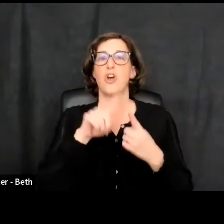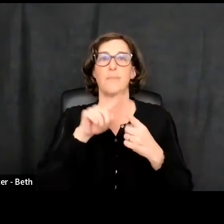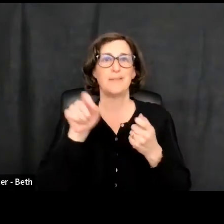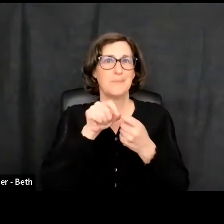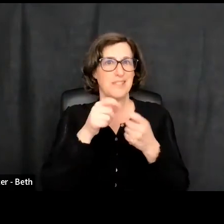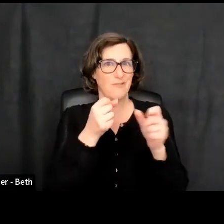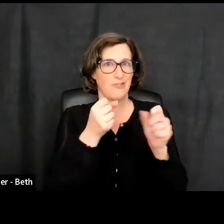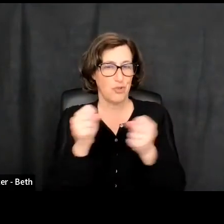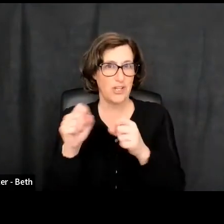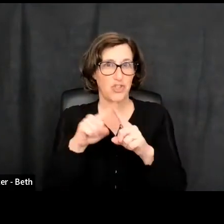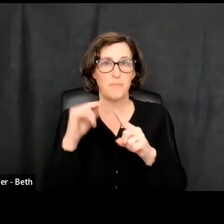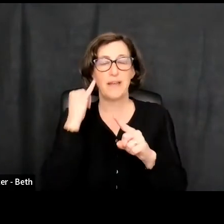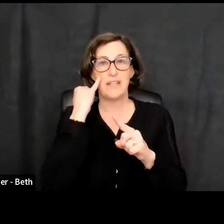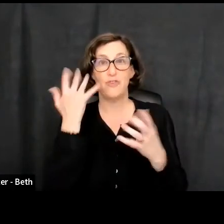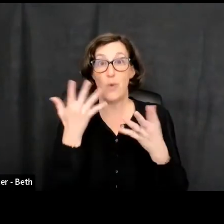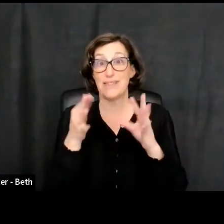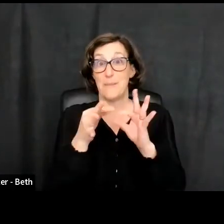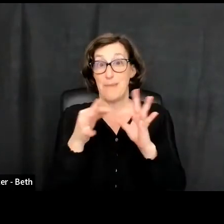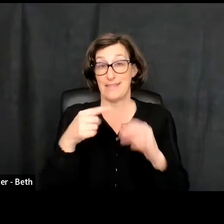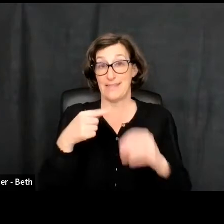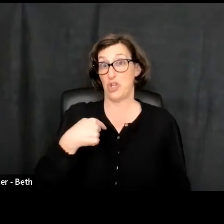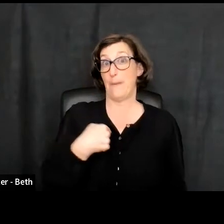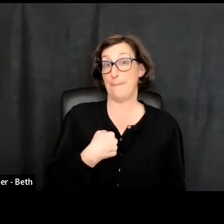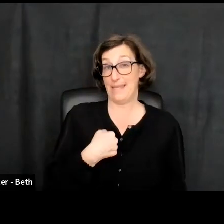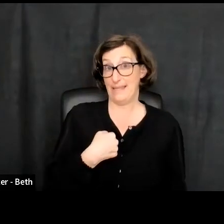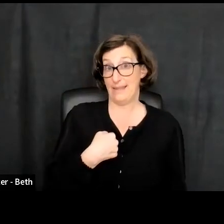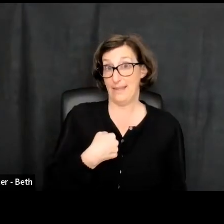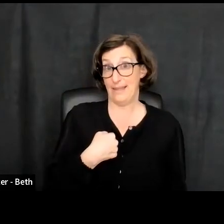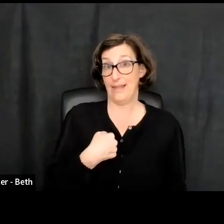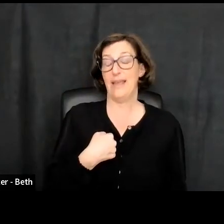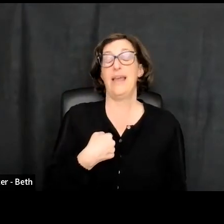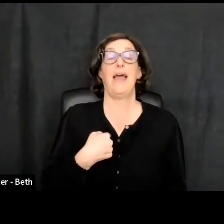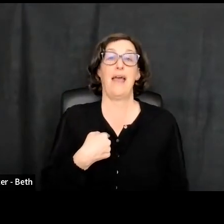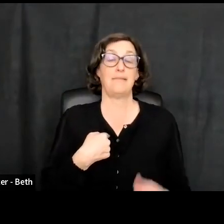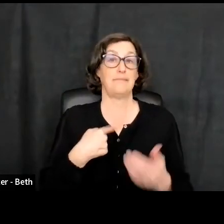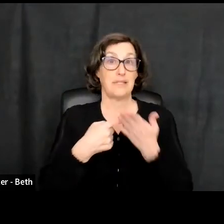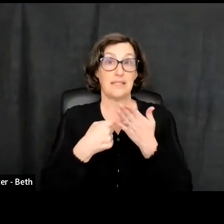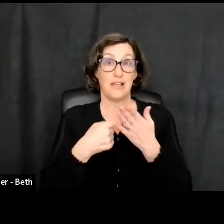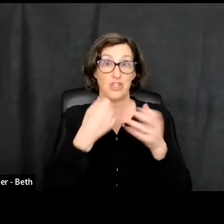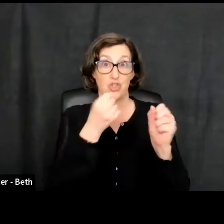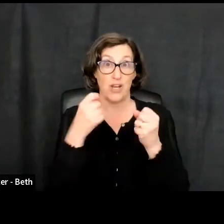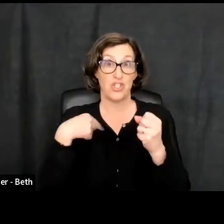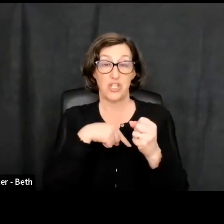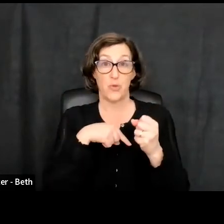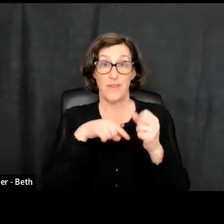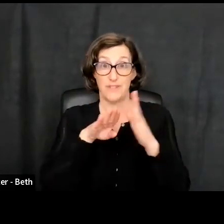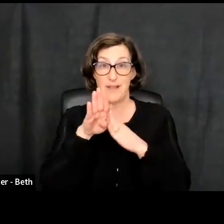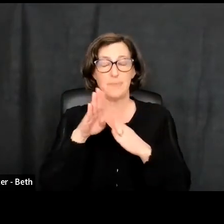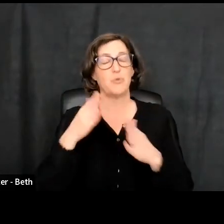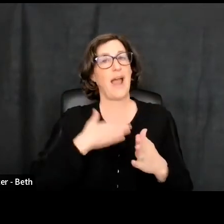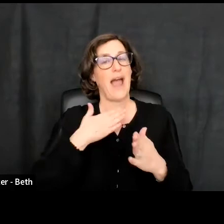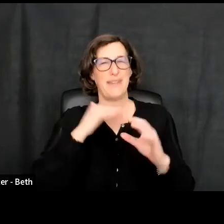if people want to message Amy or I about the strategies we have developed, please do. We are happy to email with you about